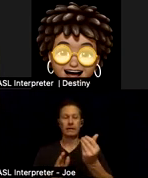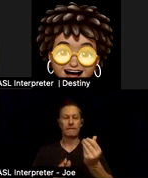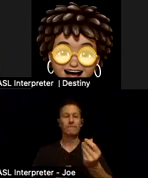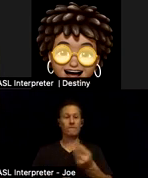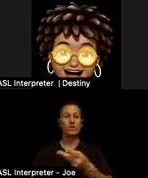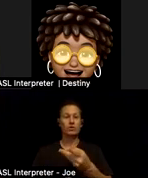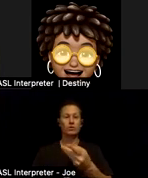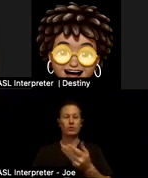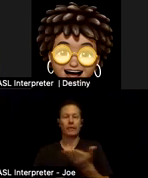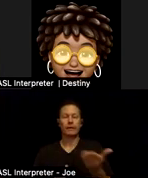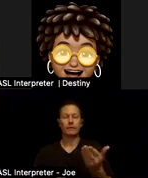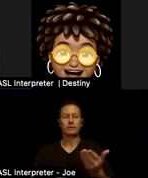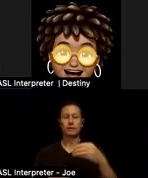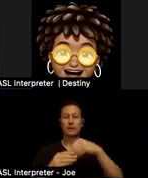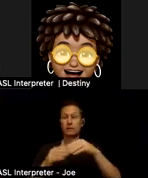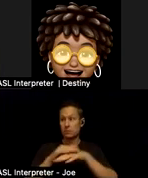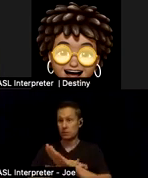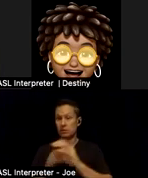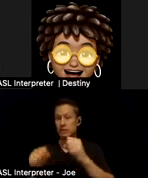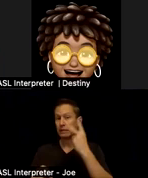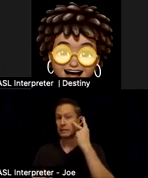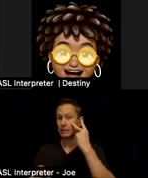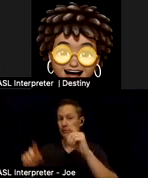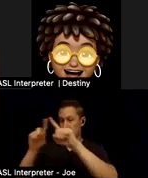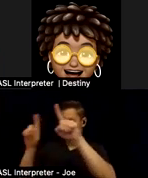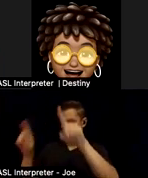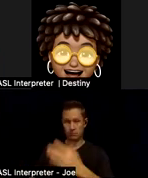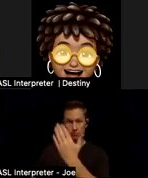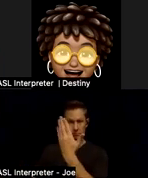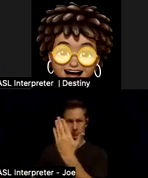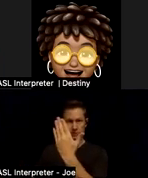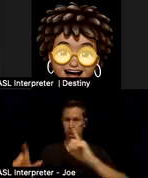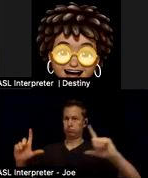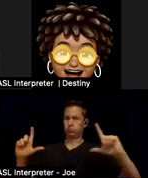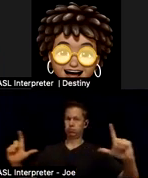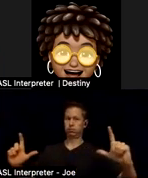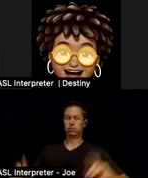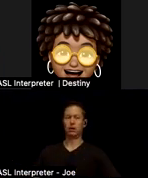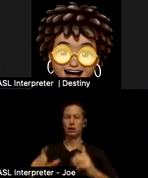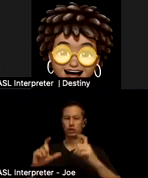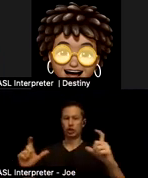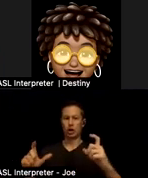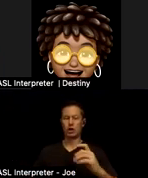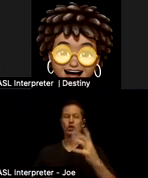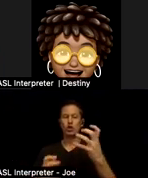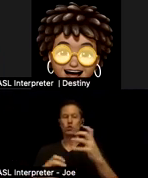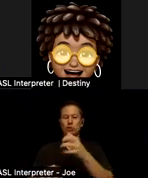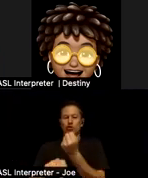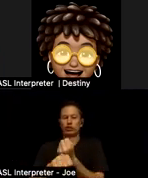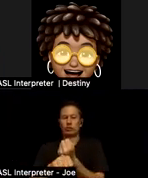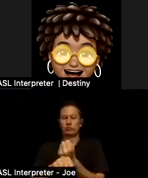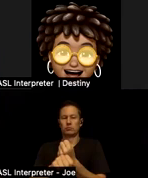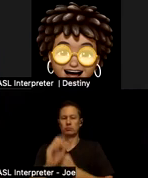the bat in the entranceway, we have right here is a giant mirror. So you're really going to want to have this secured, as it's really important